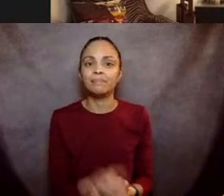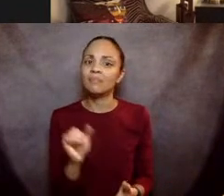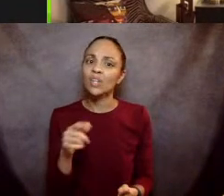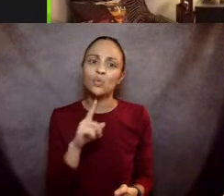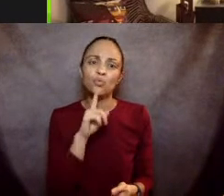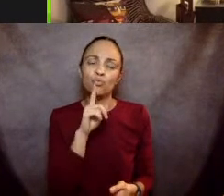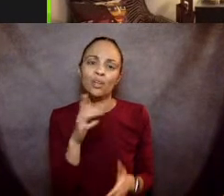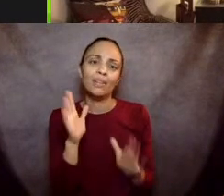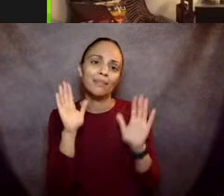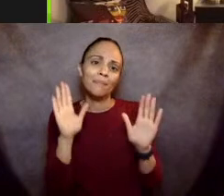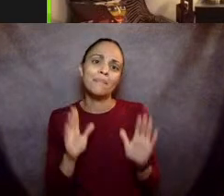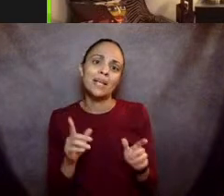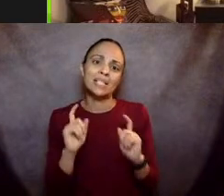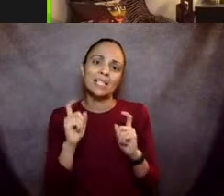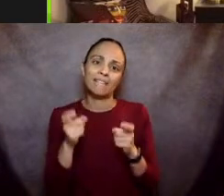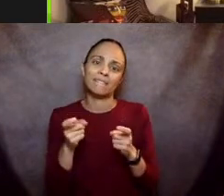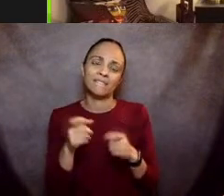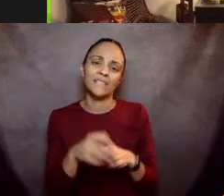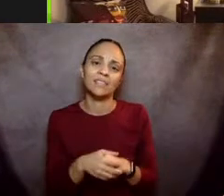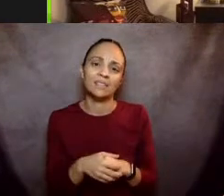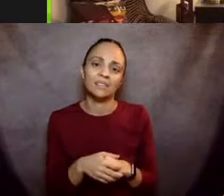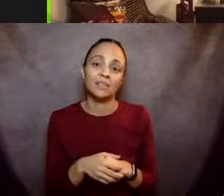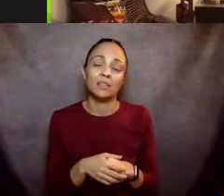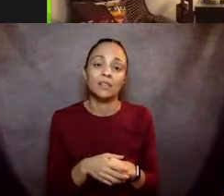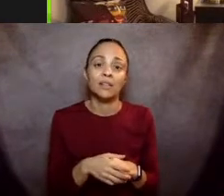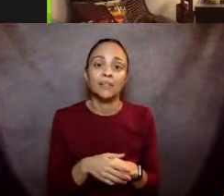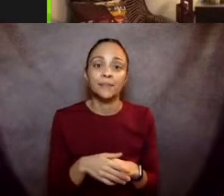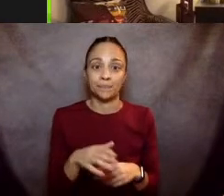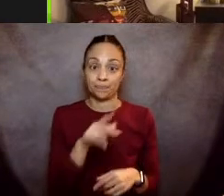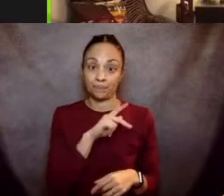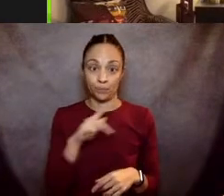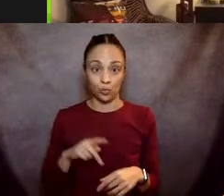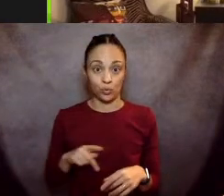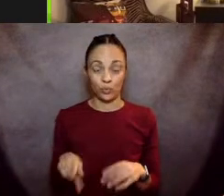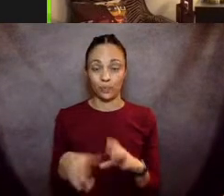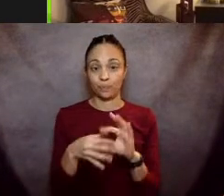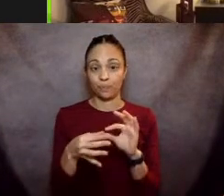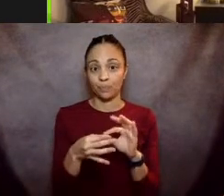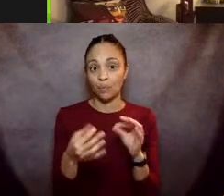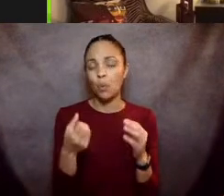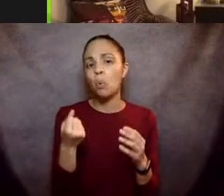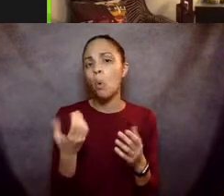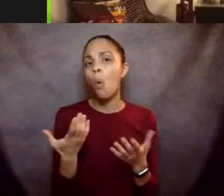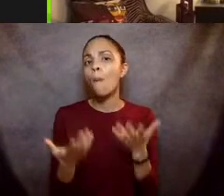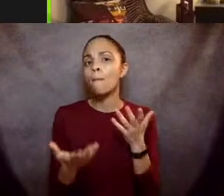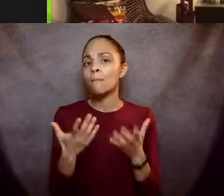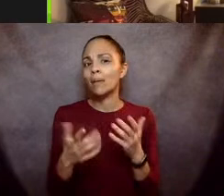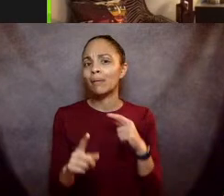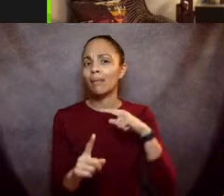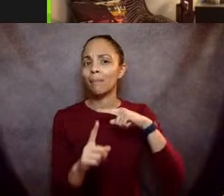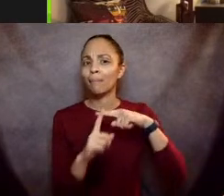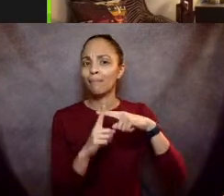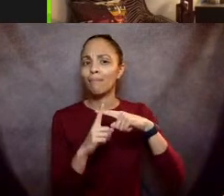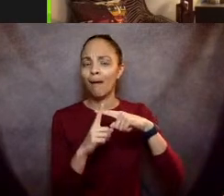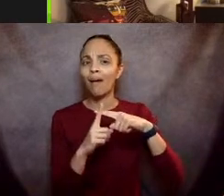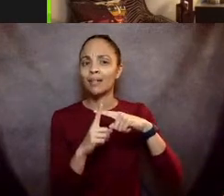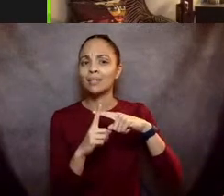gift. So maybe the silver lining is that we've created these digital